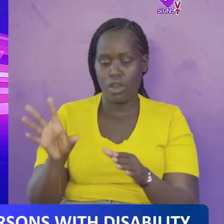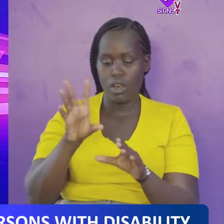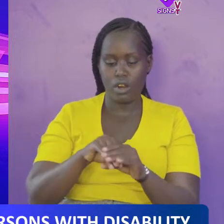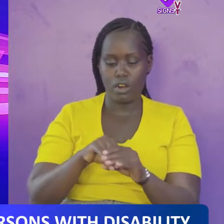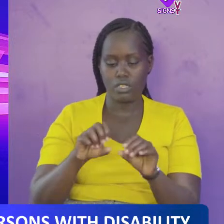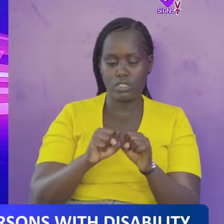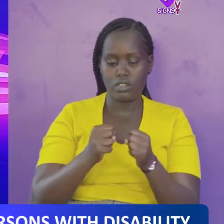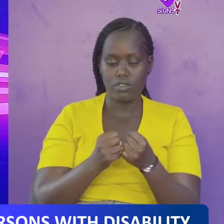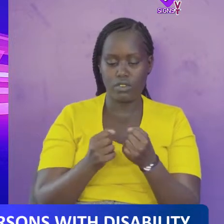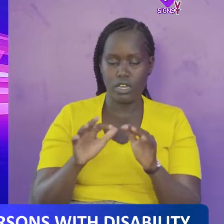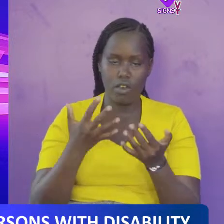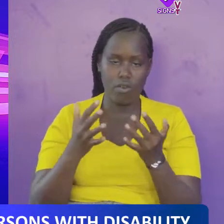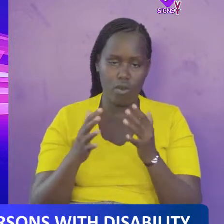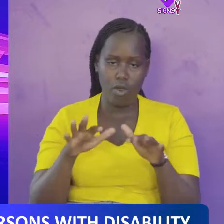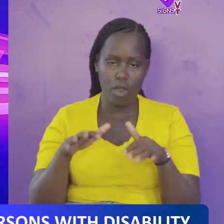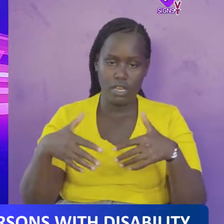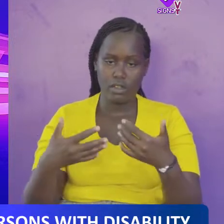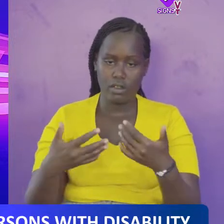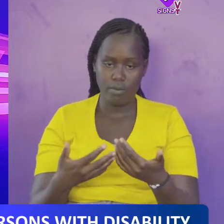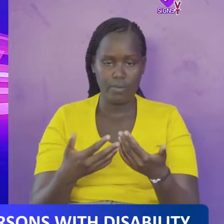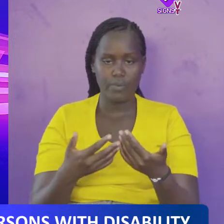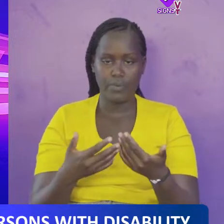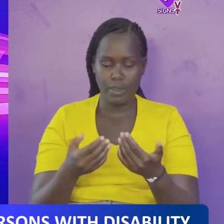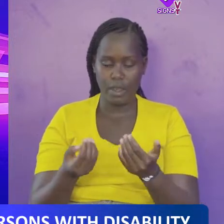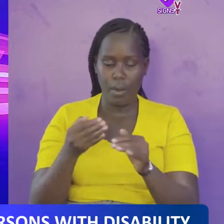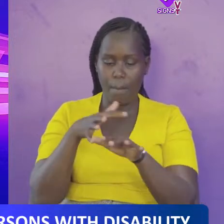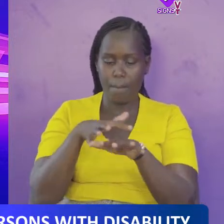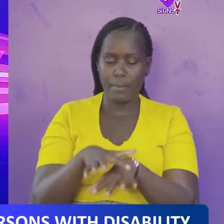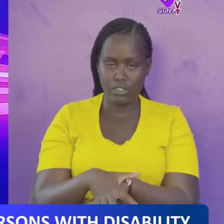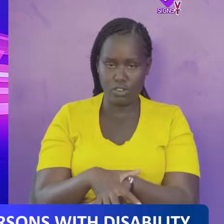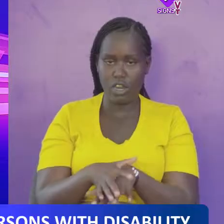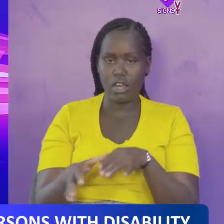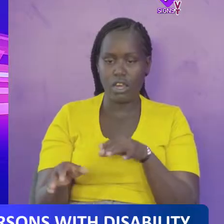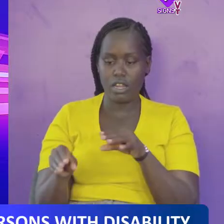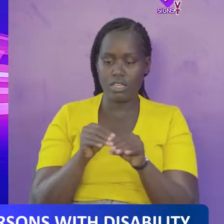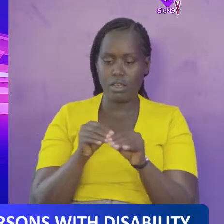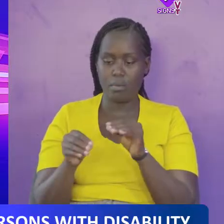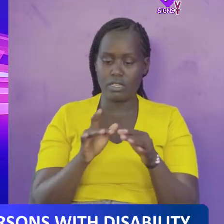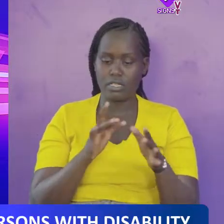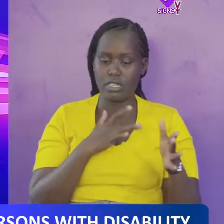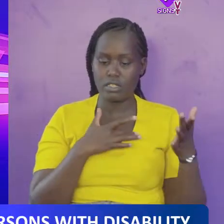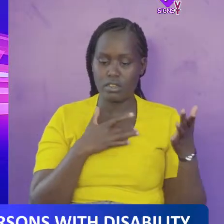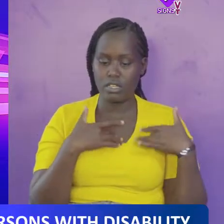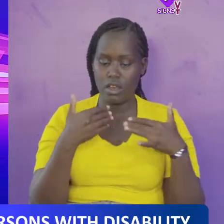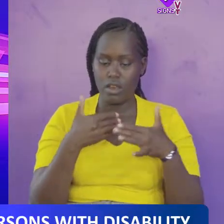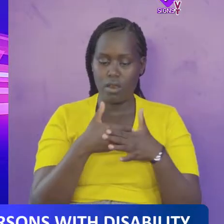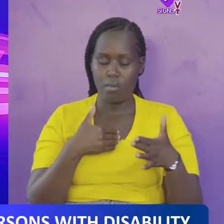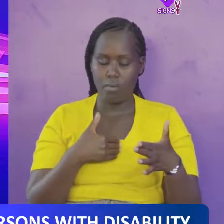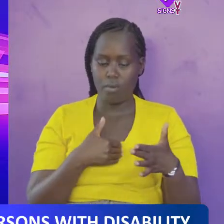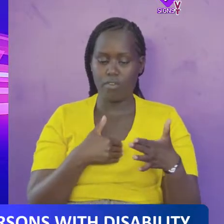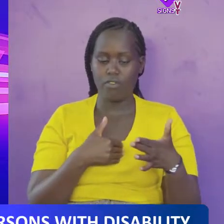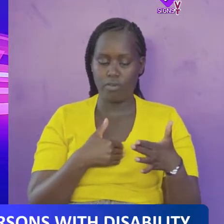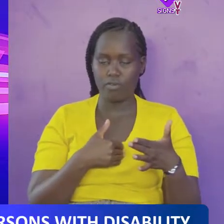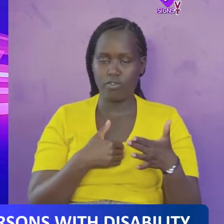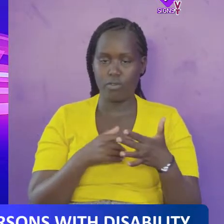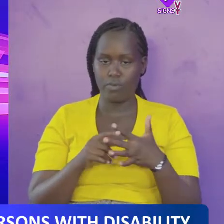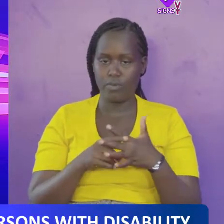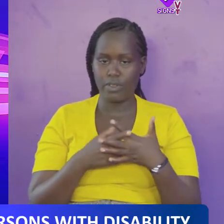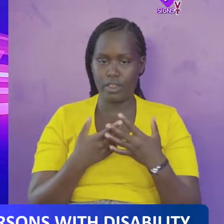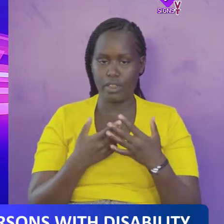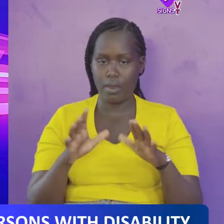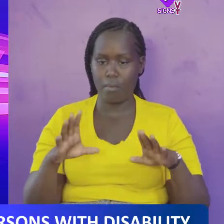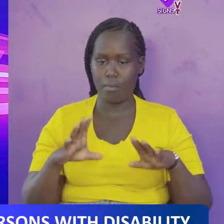like as far as mainstreaming disability is concerned. And just before the break, Madam Mukobe, we were talking about